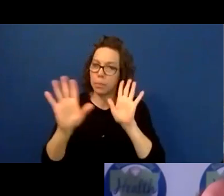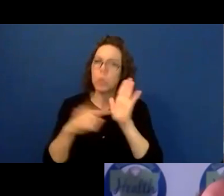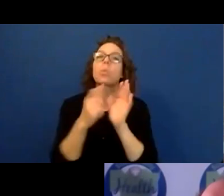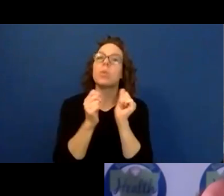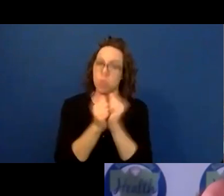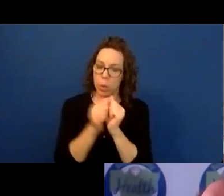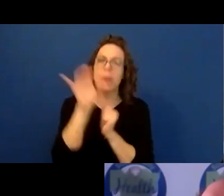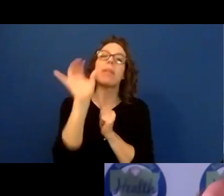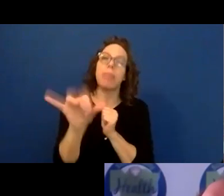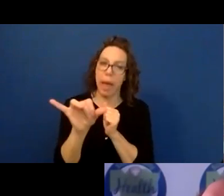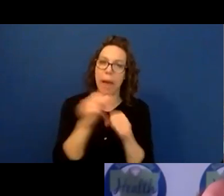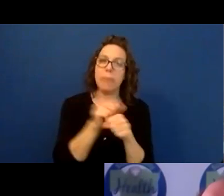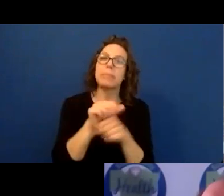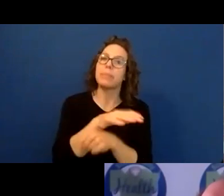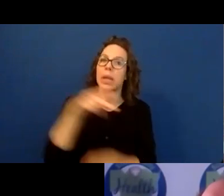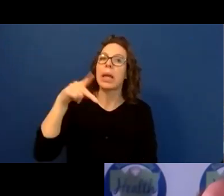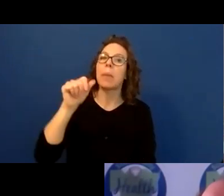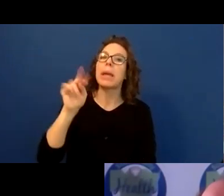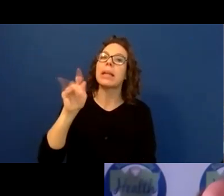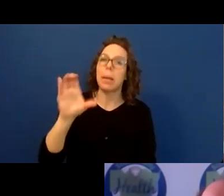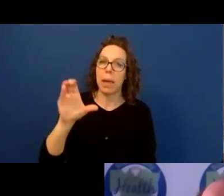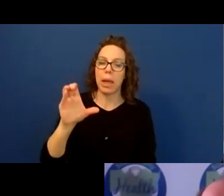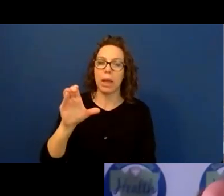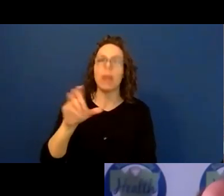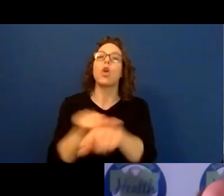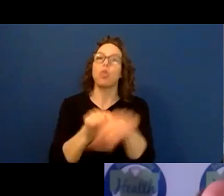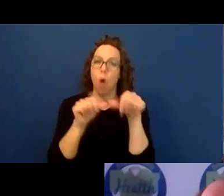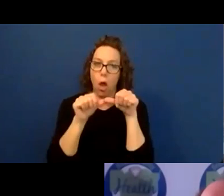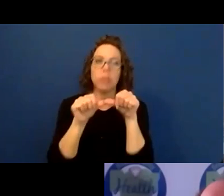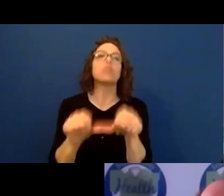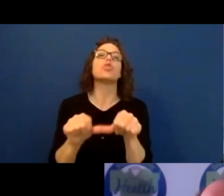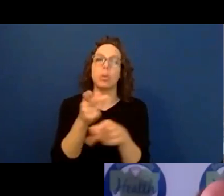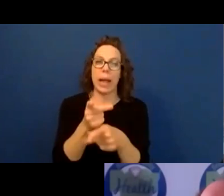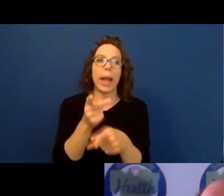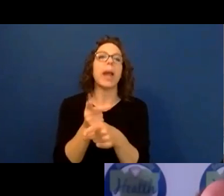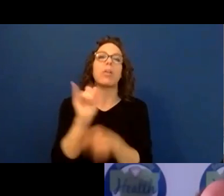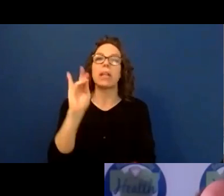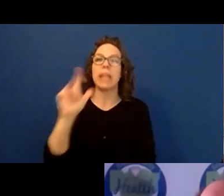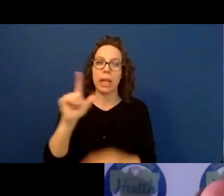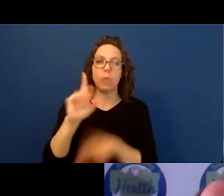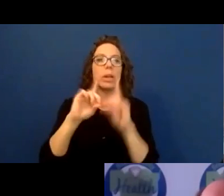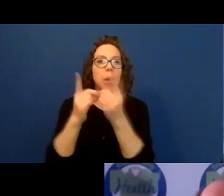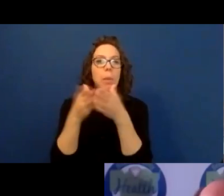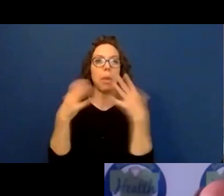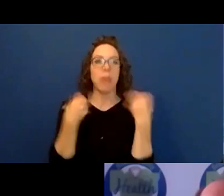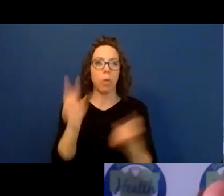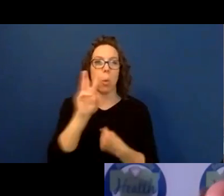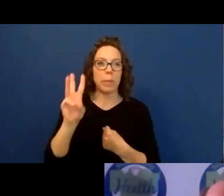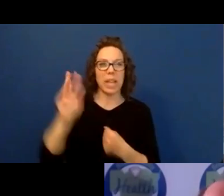have identified long-term care facilities with outbreaks, and those are on the Illinois Department of Public Health website.